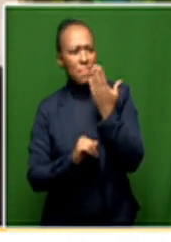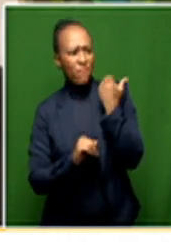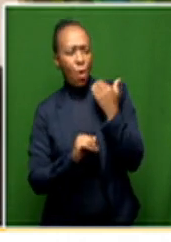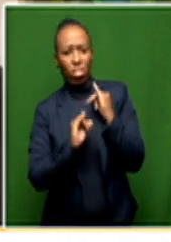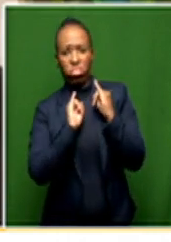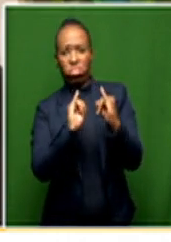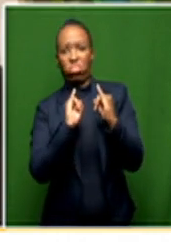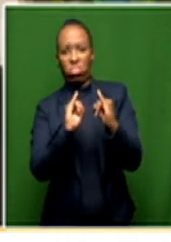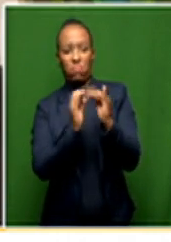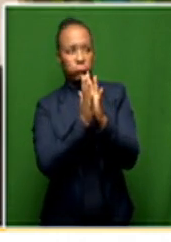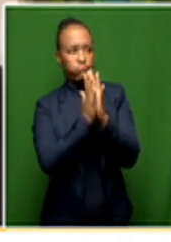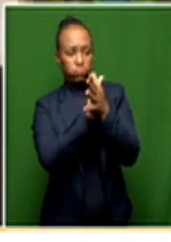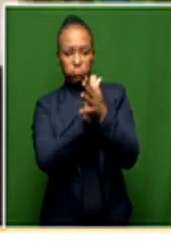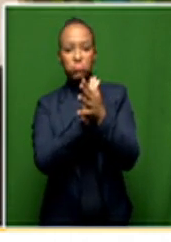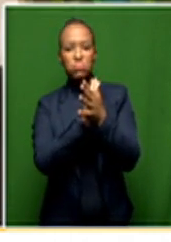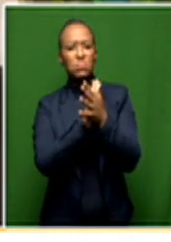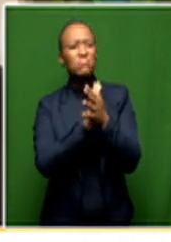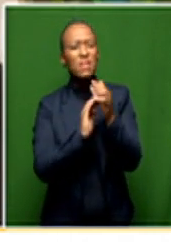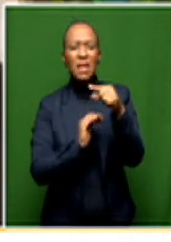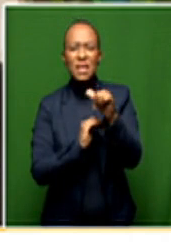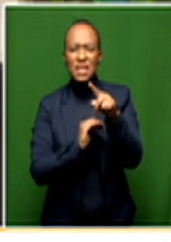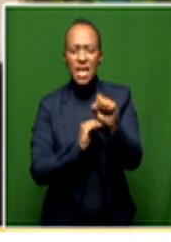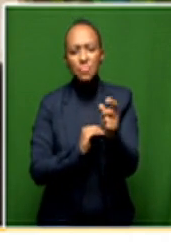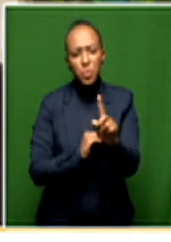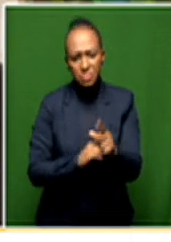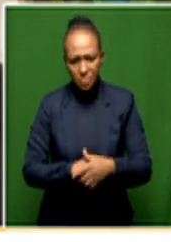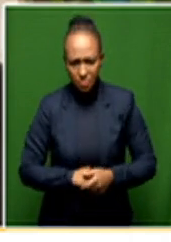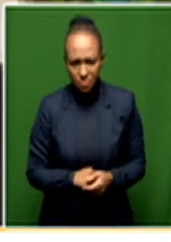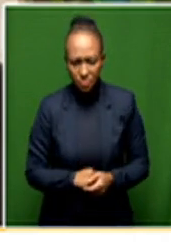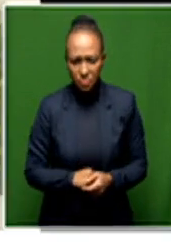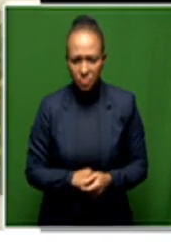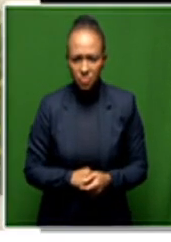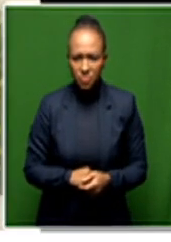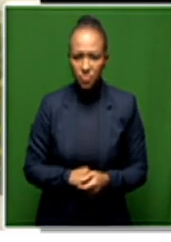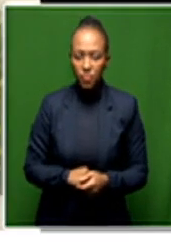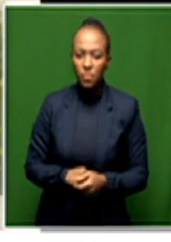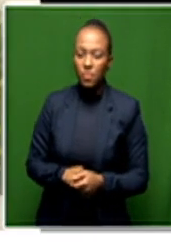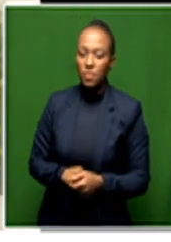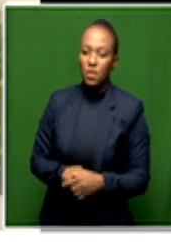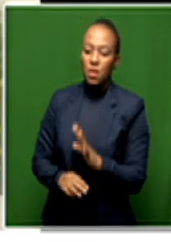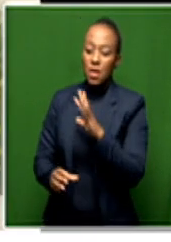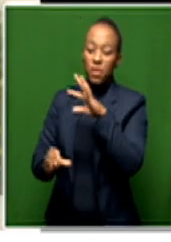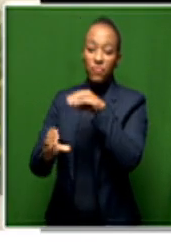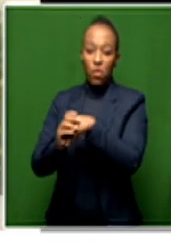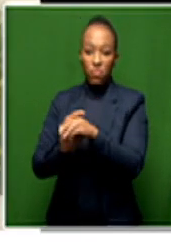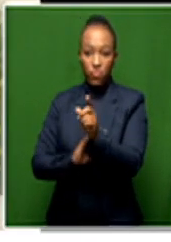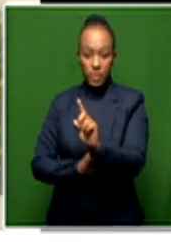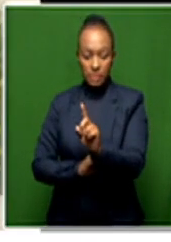and malfeasance to actually thrive? Well, amongst others is the issue of, as I'm saying,